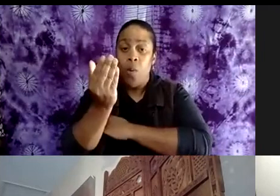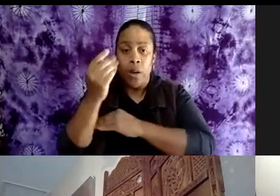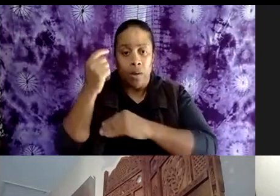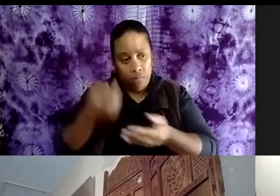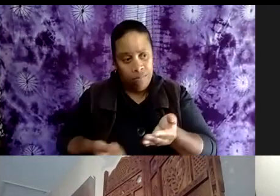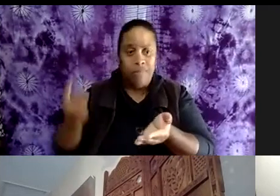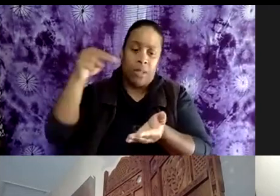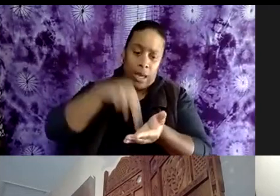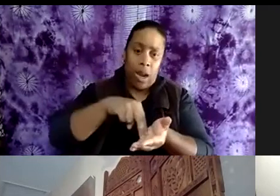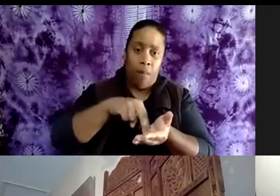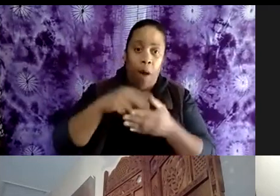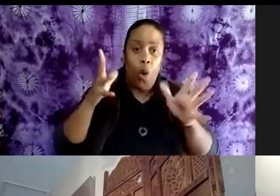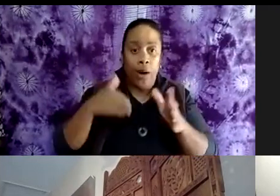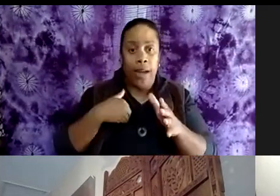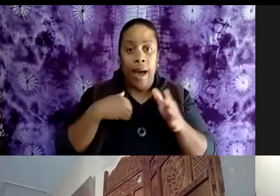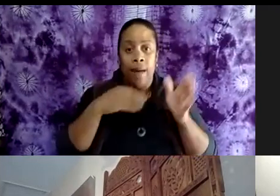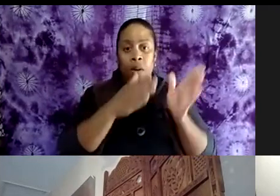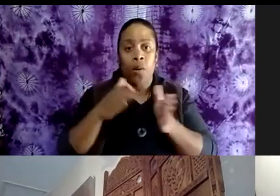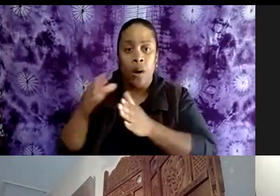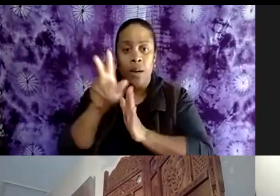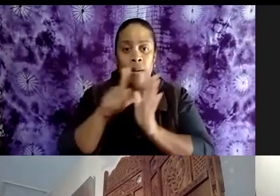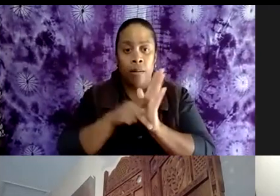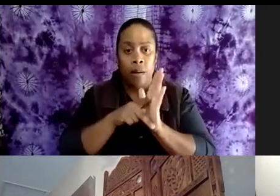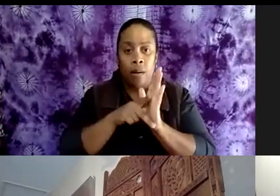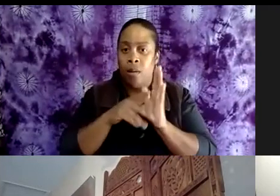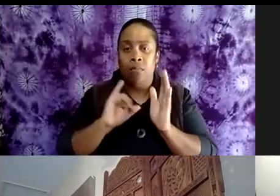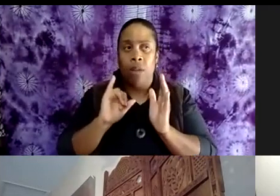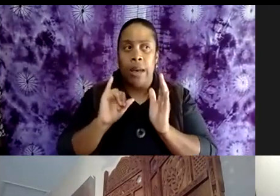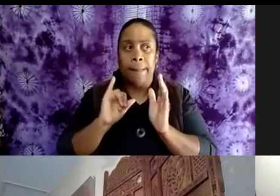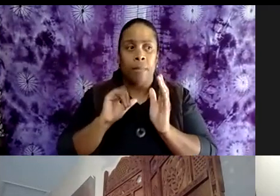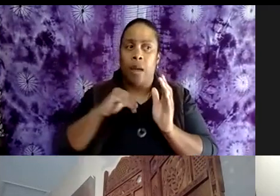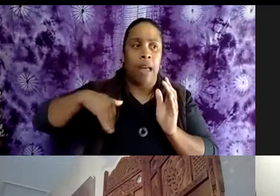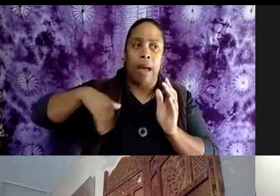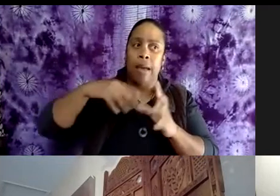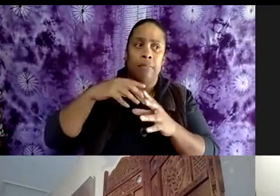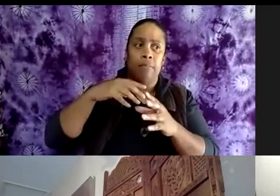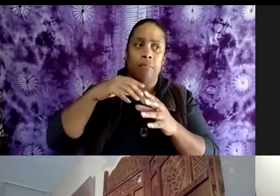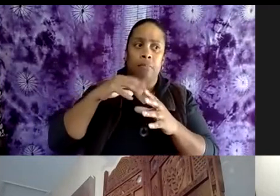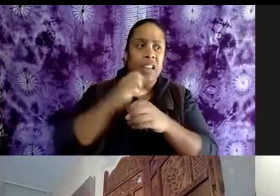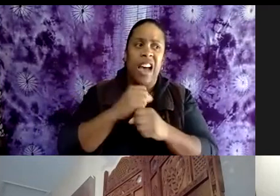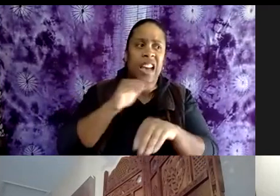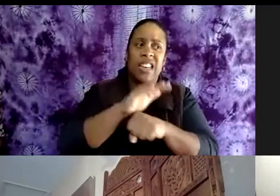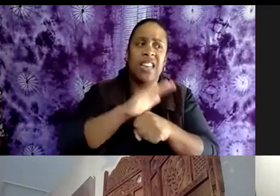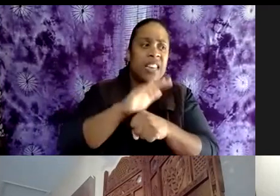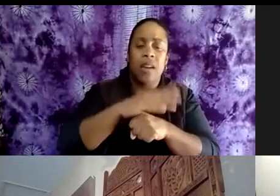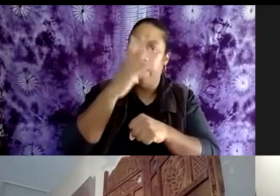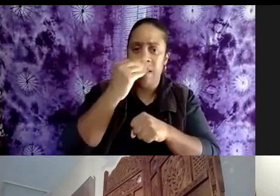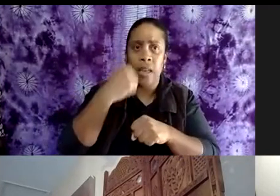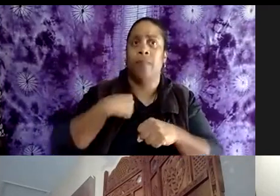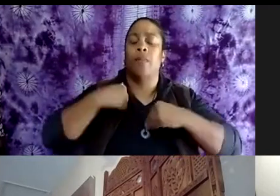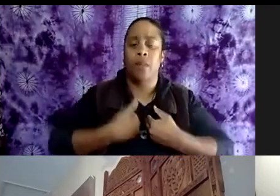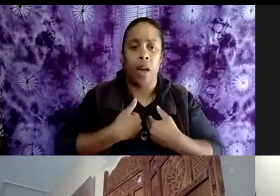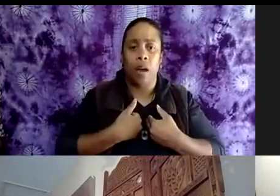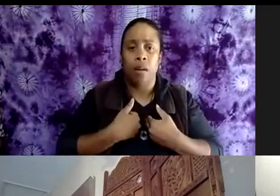organizing principle at work, such as I haven't had enough sleep and I'm tired. This now is the principle for the day if we don't do anything